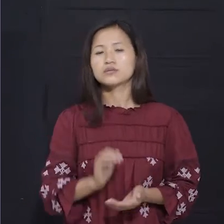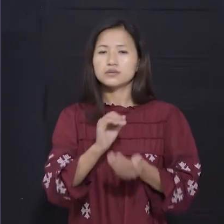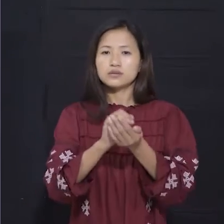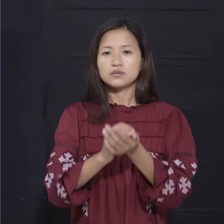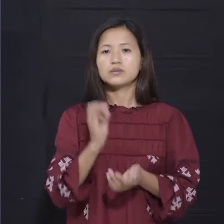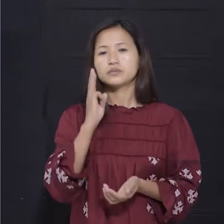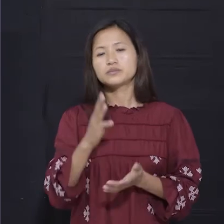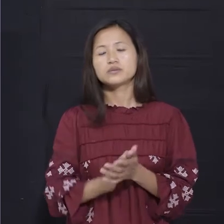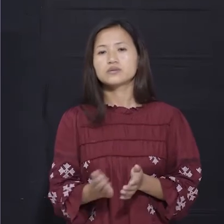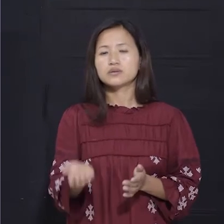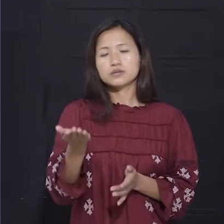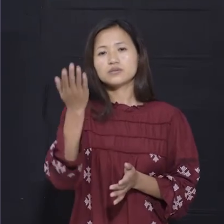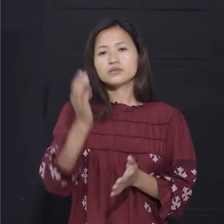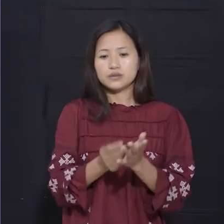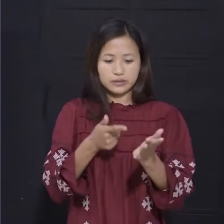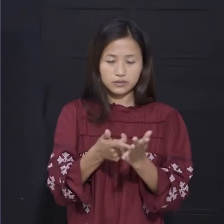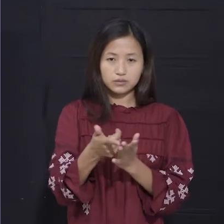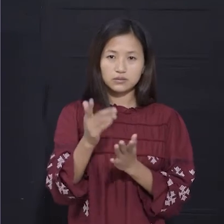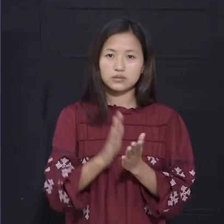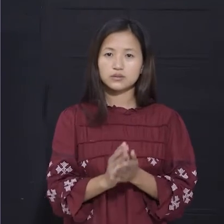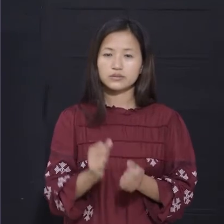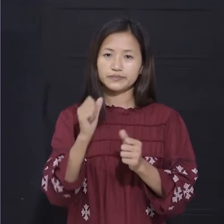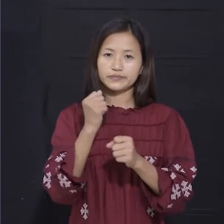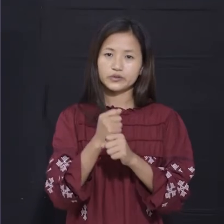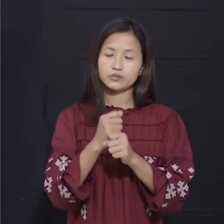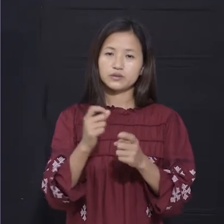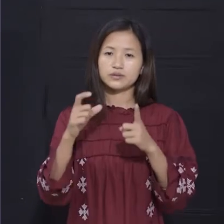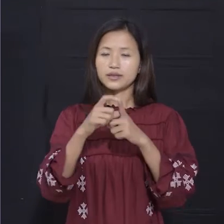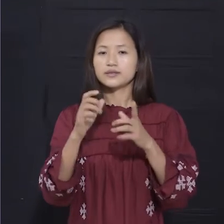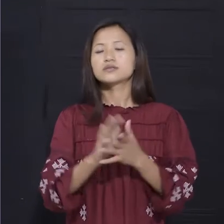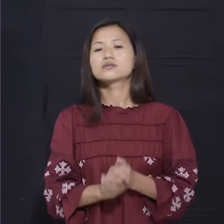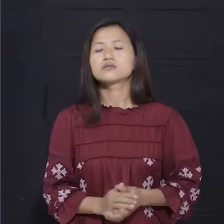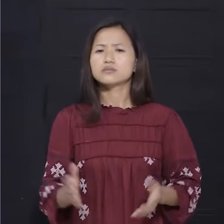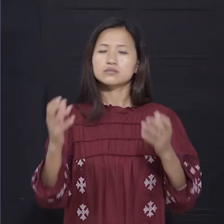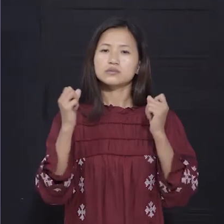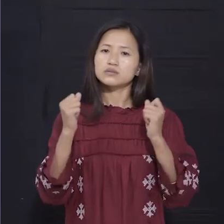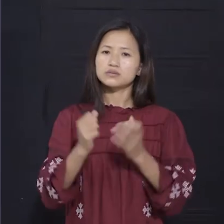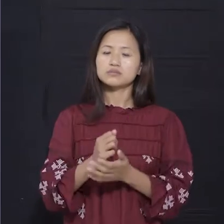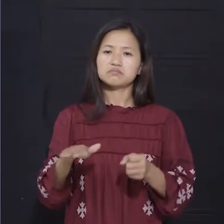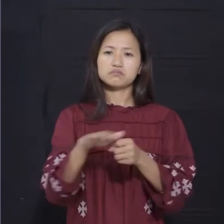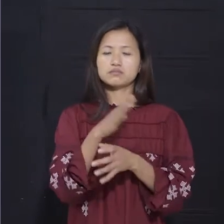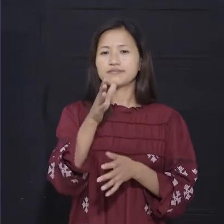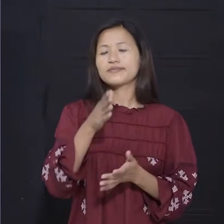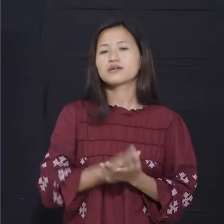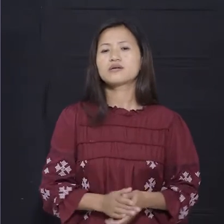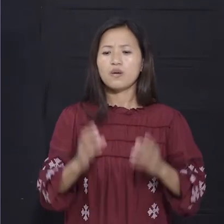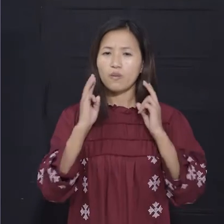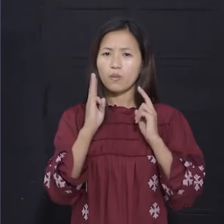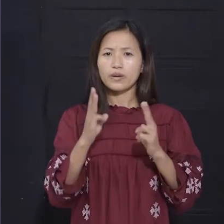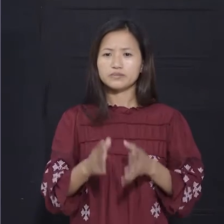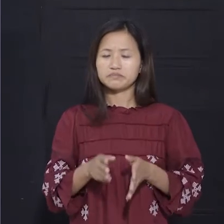So the upcoming rulers of the Gupta dynasty, they were not strong enough and they were not well prepared